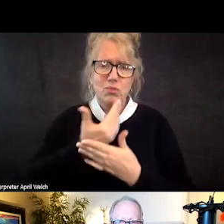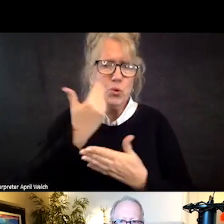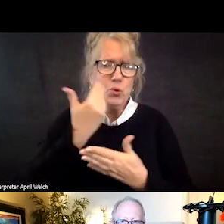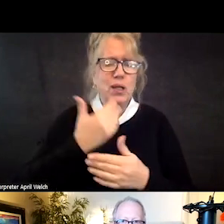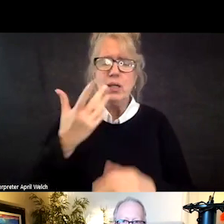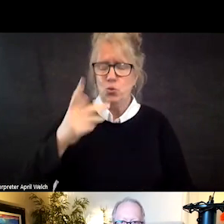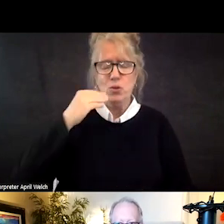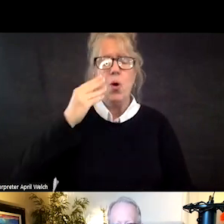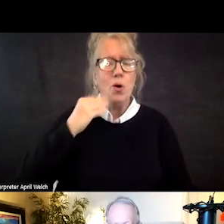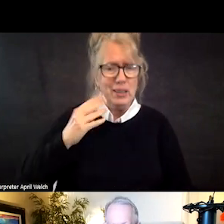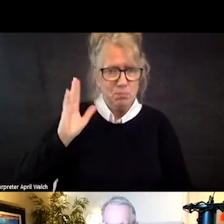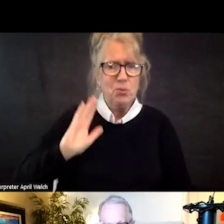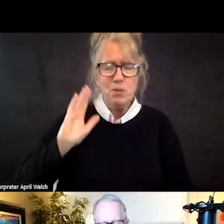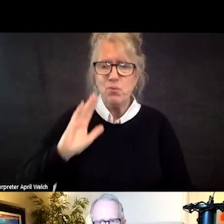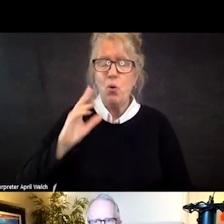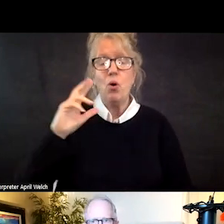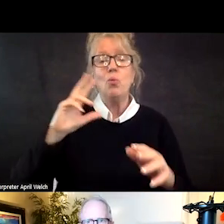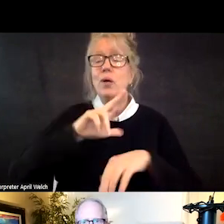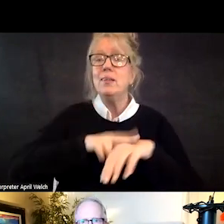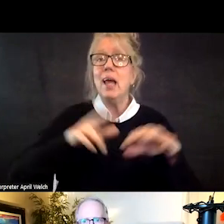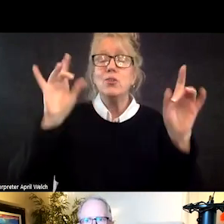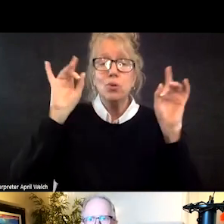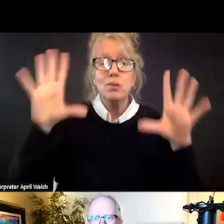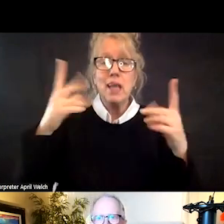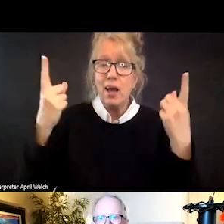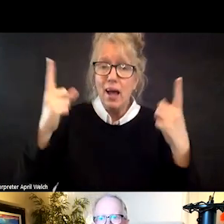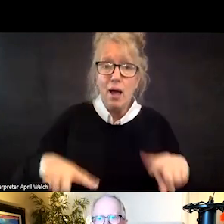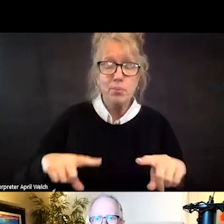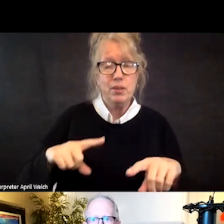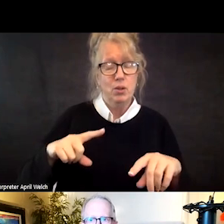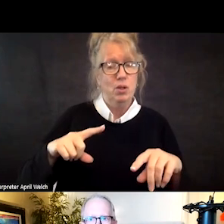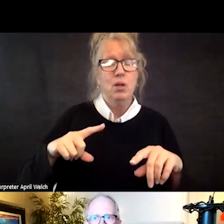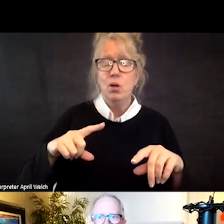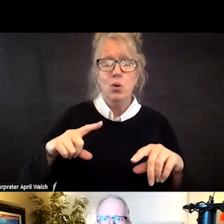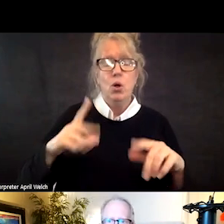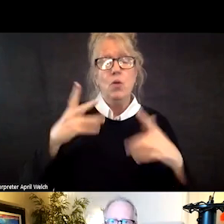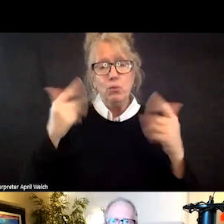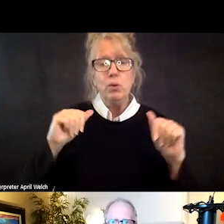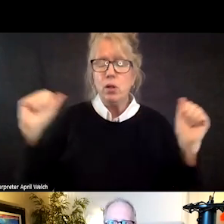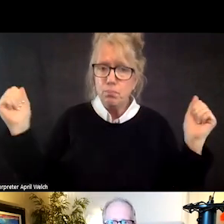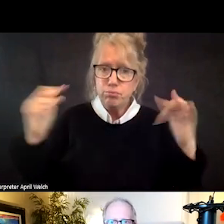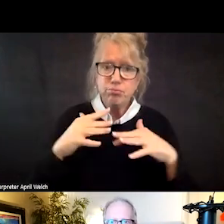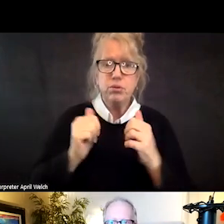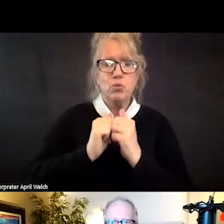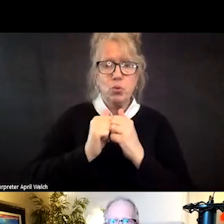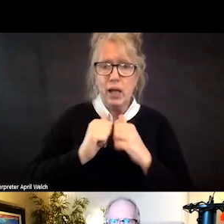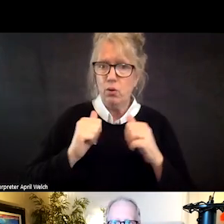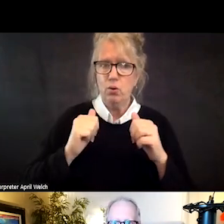past experience when natural disasters or big crises like this happen, we all come together, but